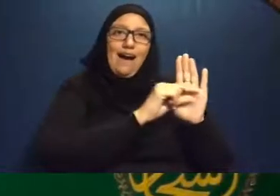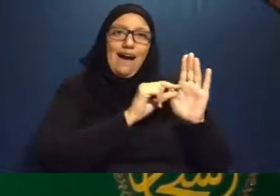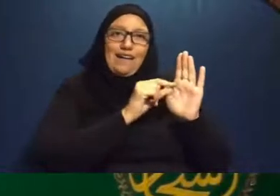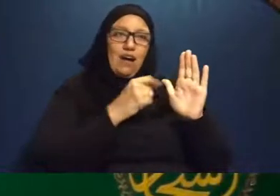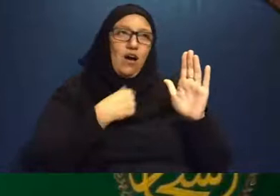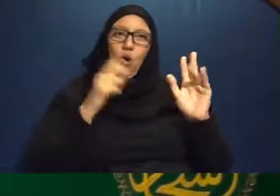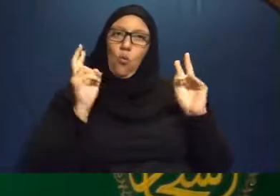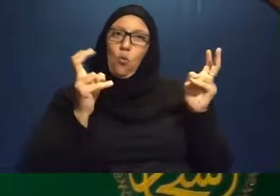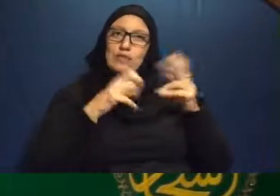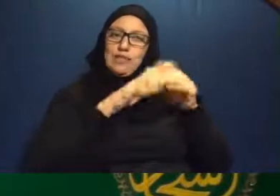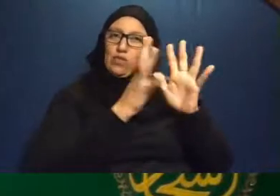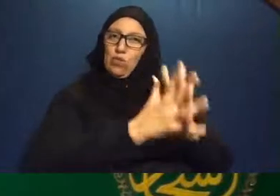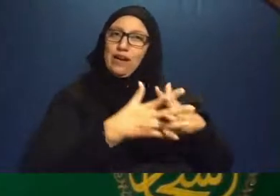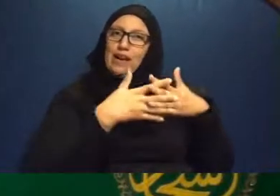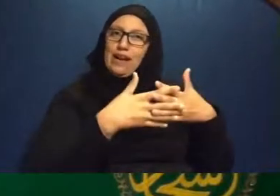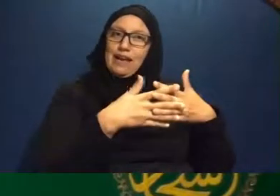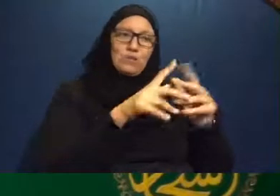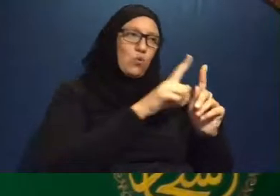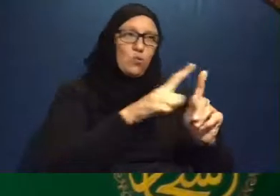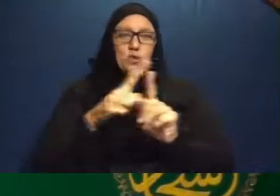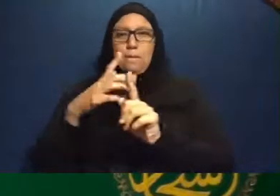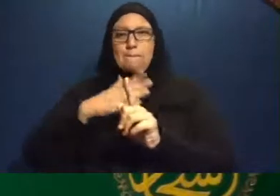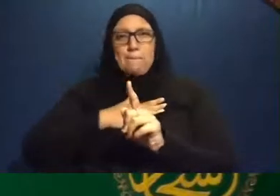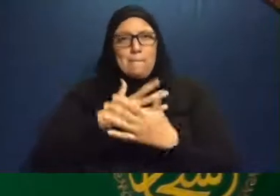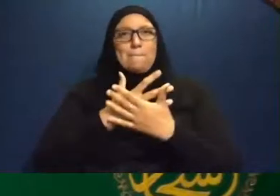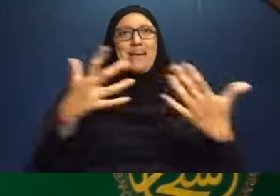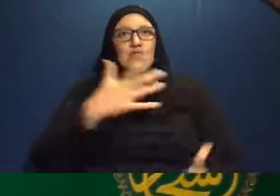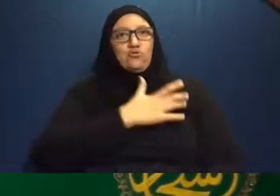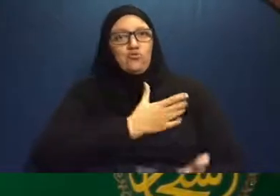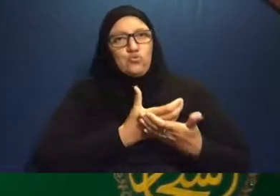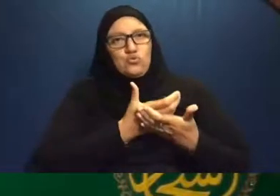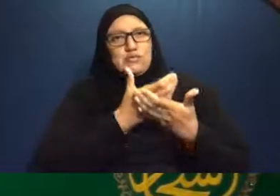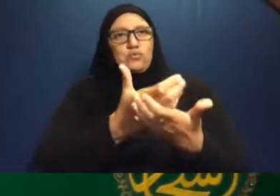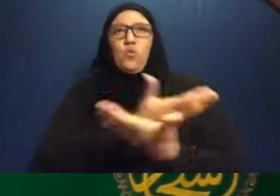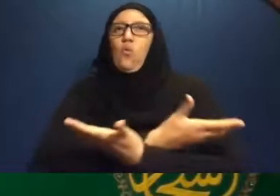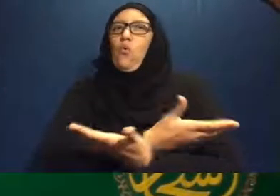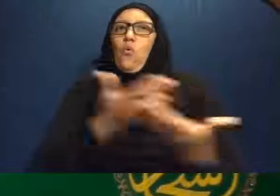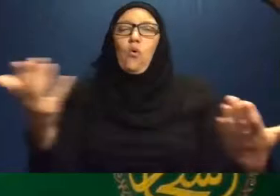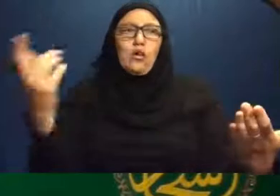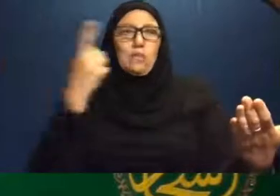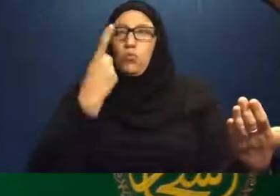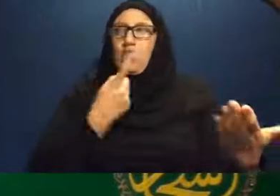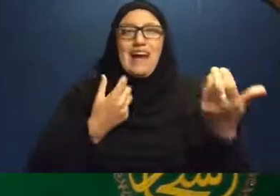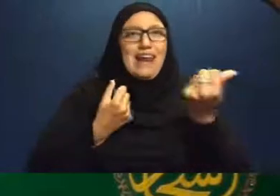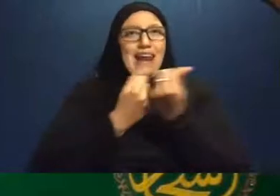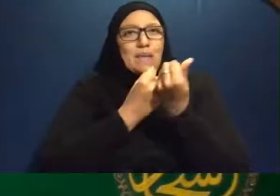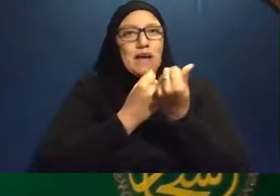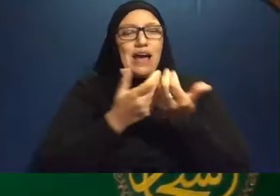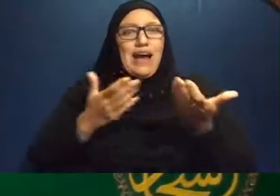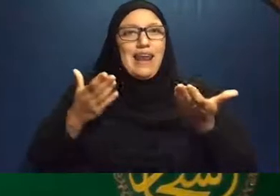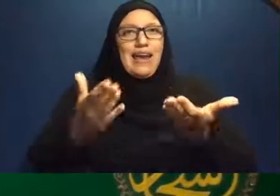that I quoted in the Quran. It is also my duty to express my gratitude and thanks to all those who've